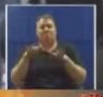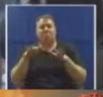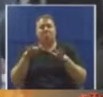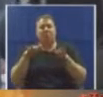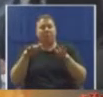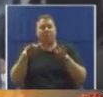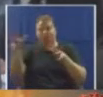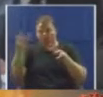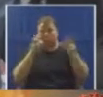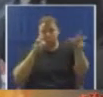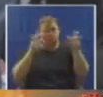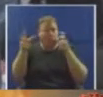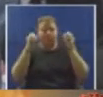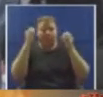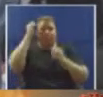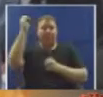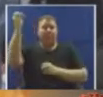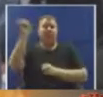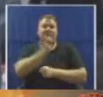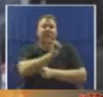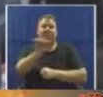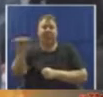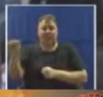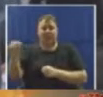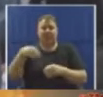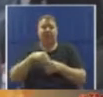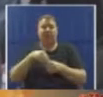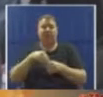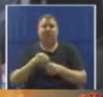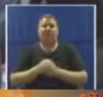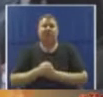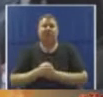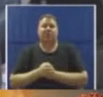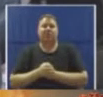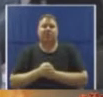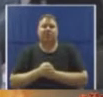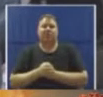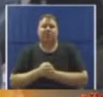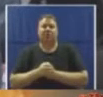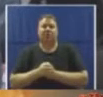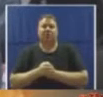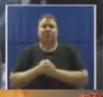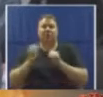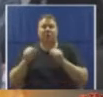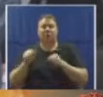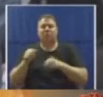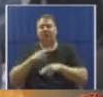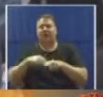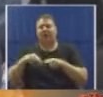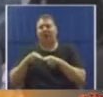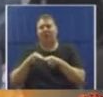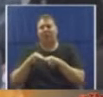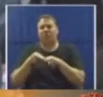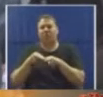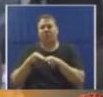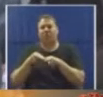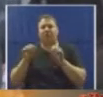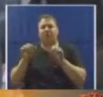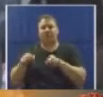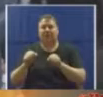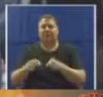you will ensure that a clear mandate is obtained from the National Assembly and given to the Health Minister and his